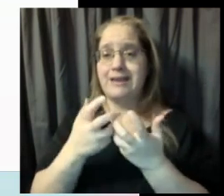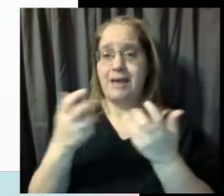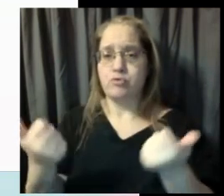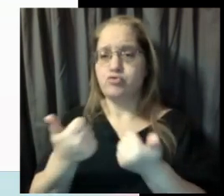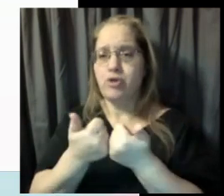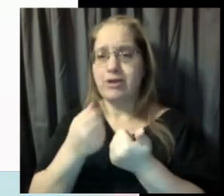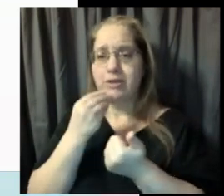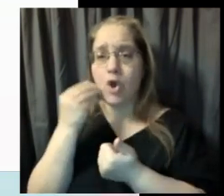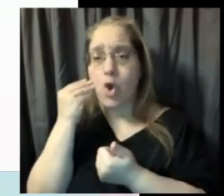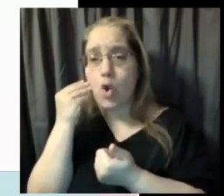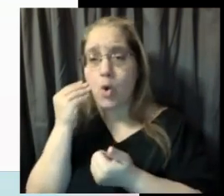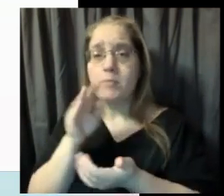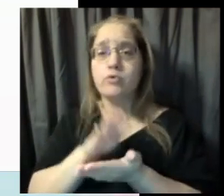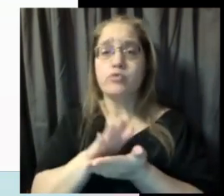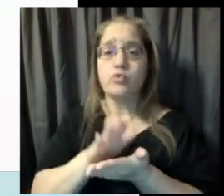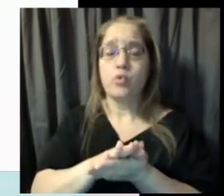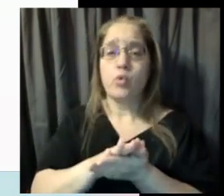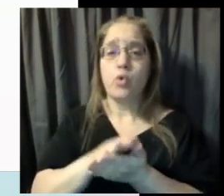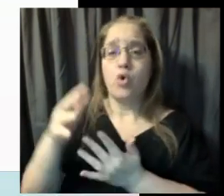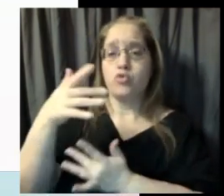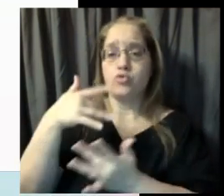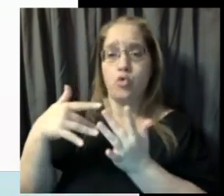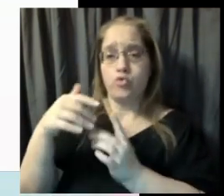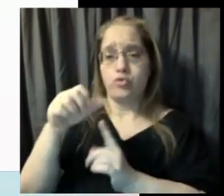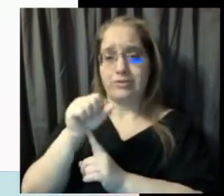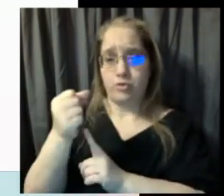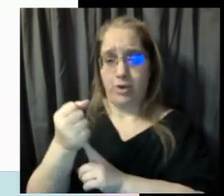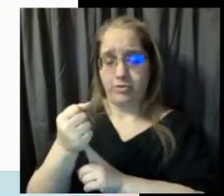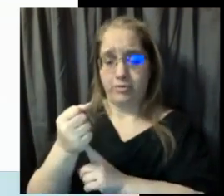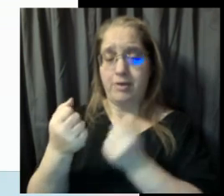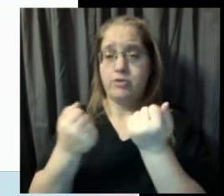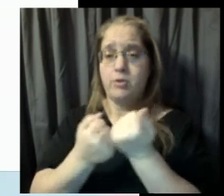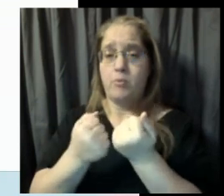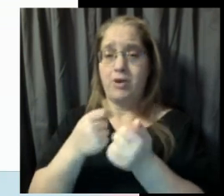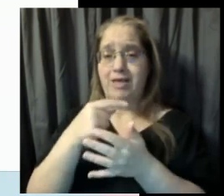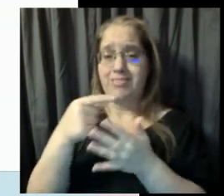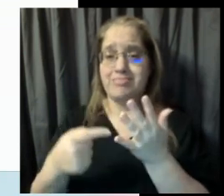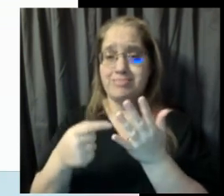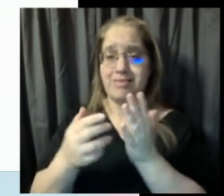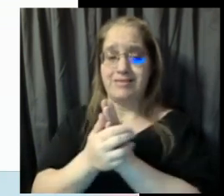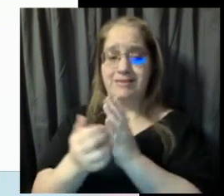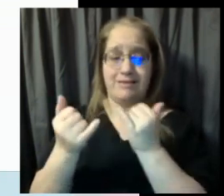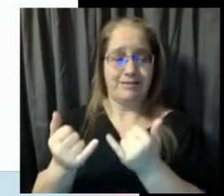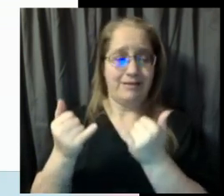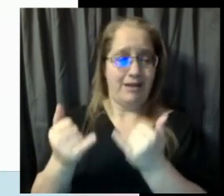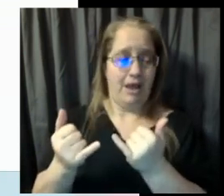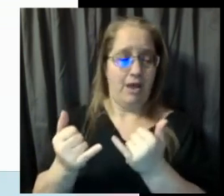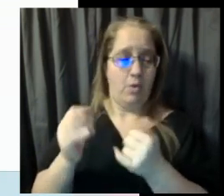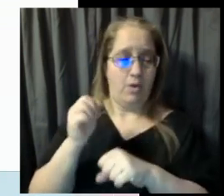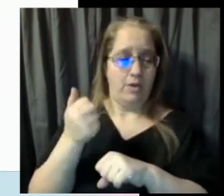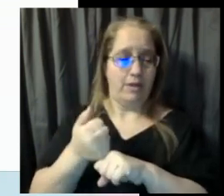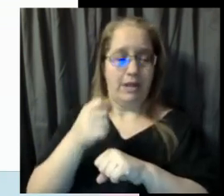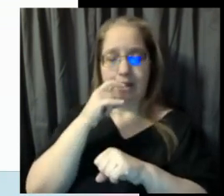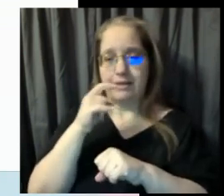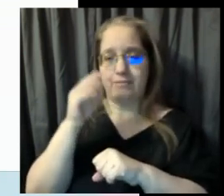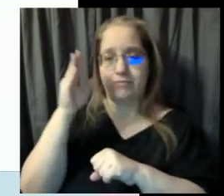challenges, whether at home, in school, or in social situations. And by supporting these skills now, we're setting children